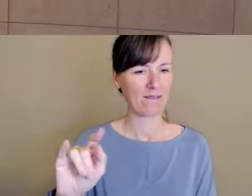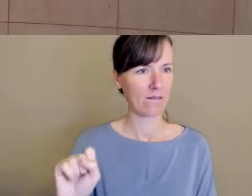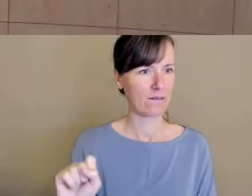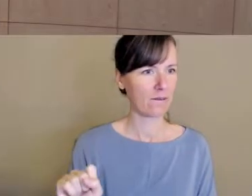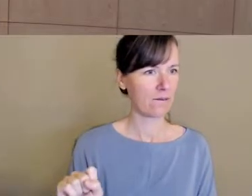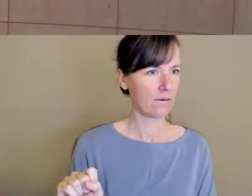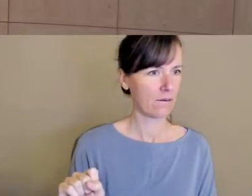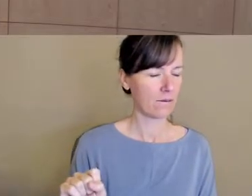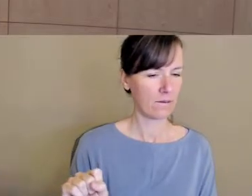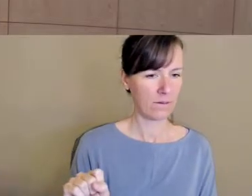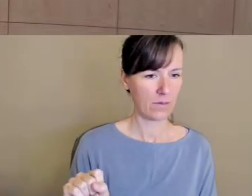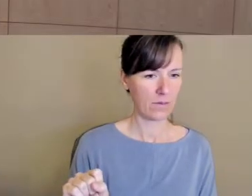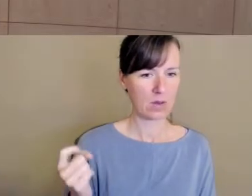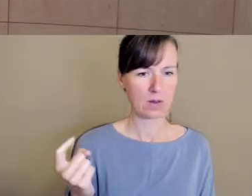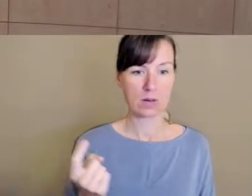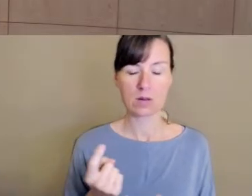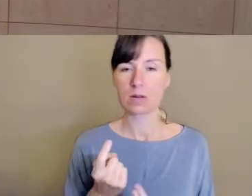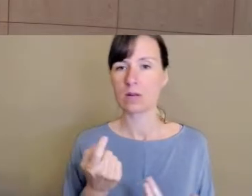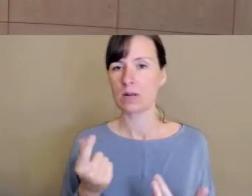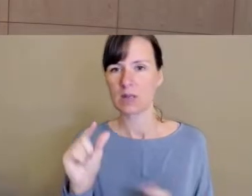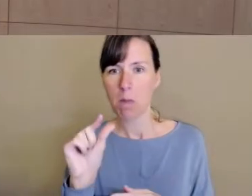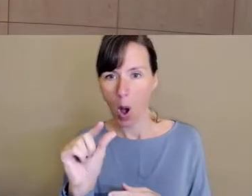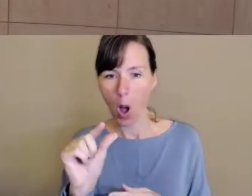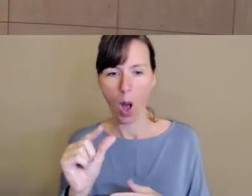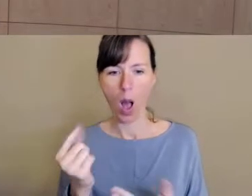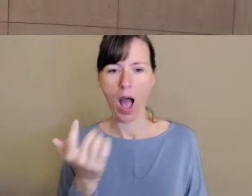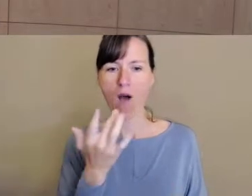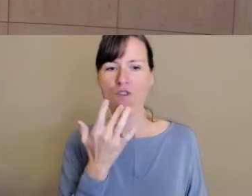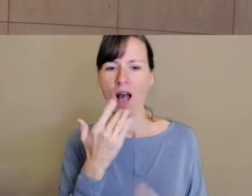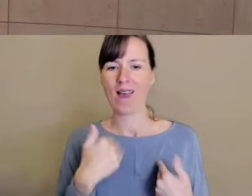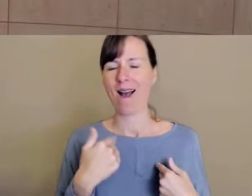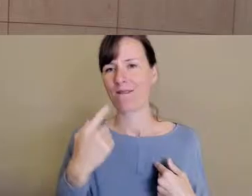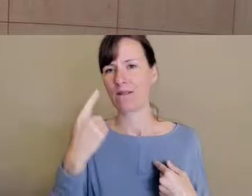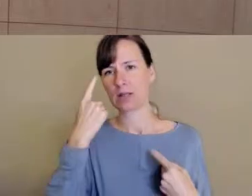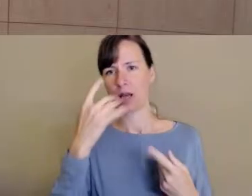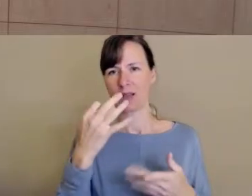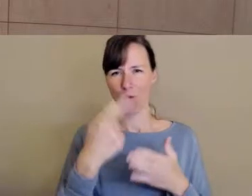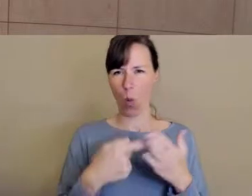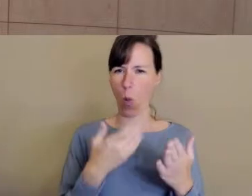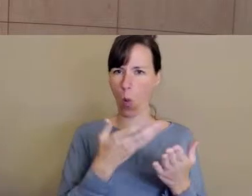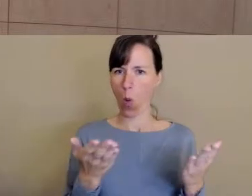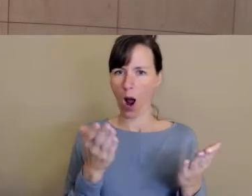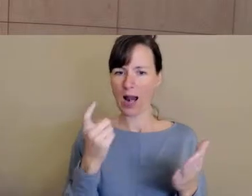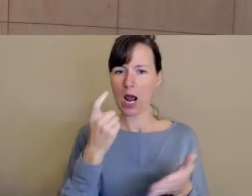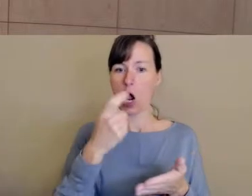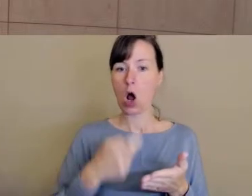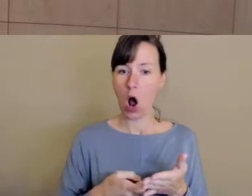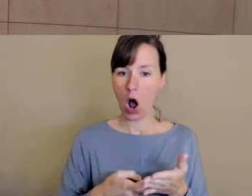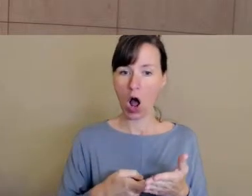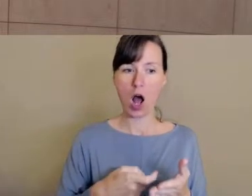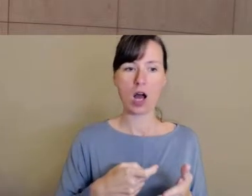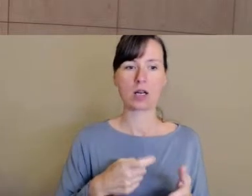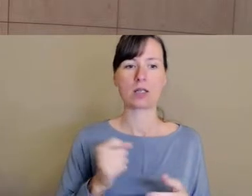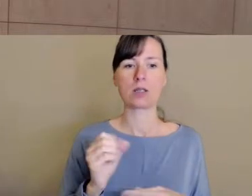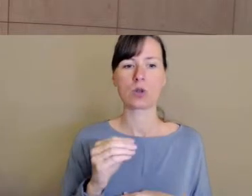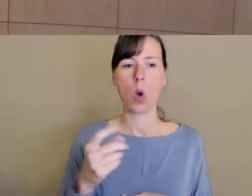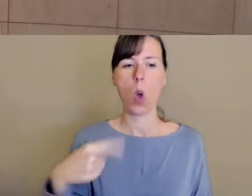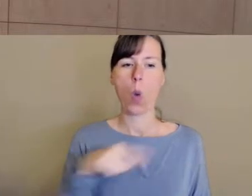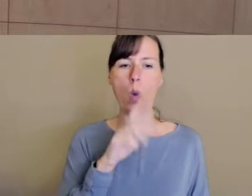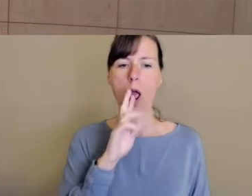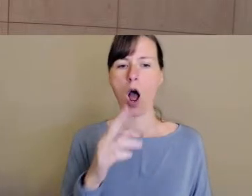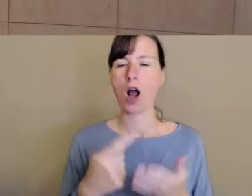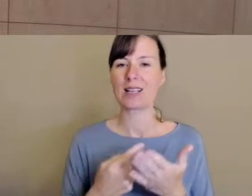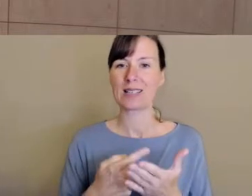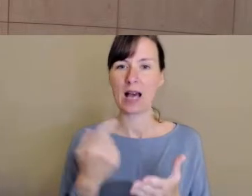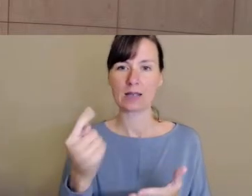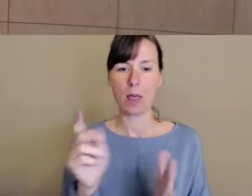incidental, I'd rather have a sense of what these things cost, so that when we are discussing the policy generally, we can say it's not